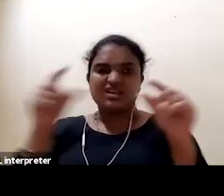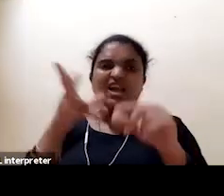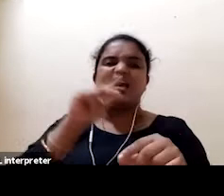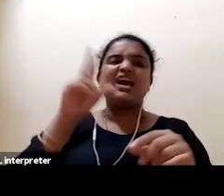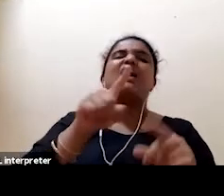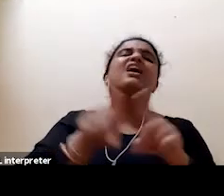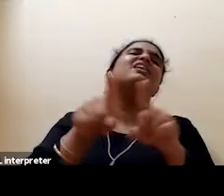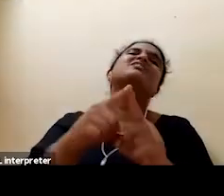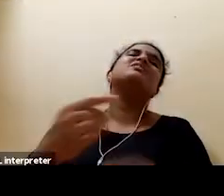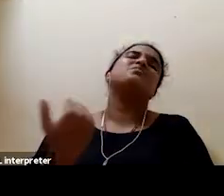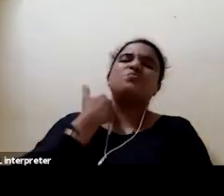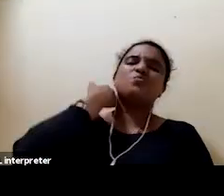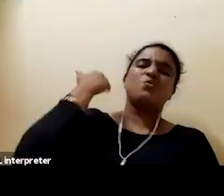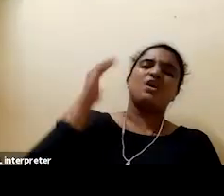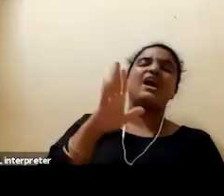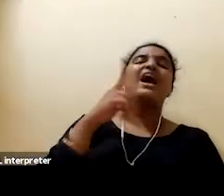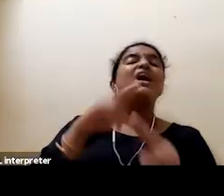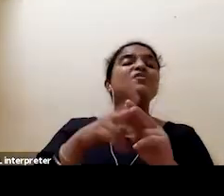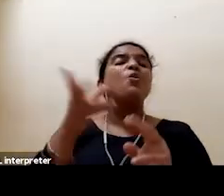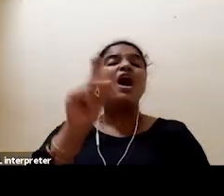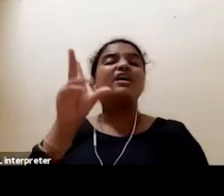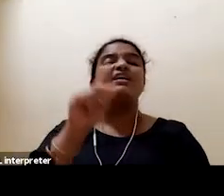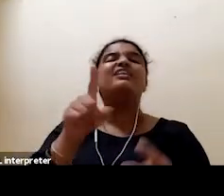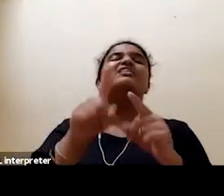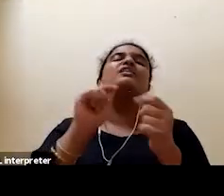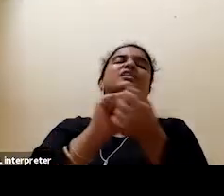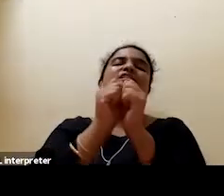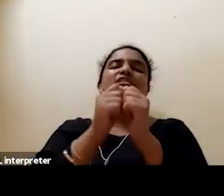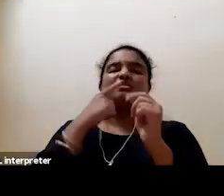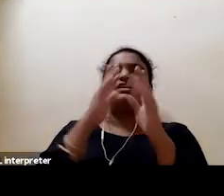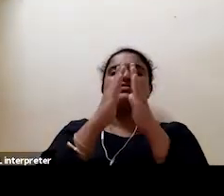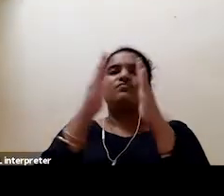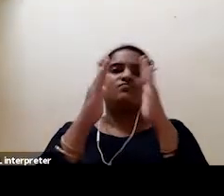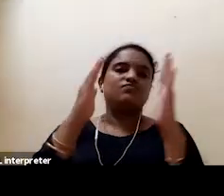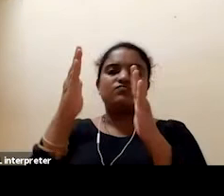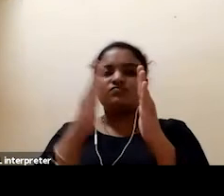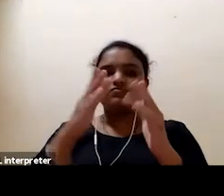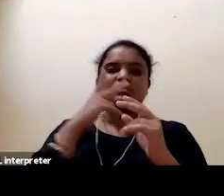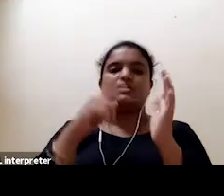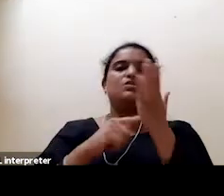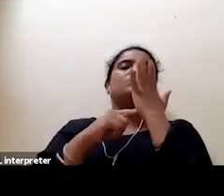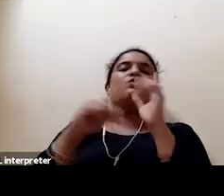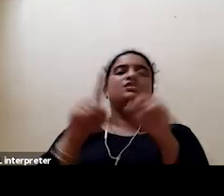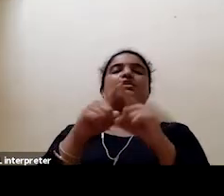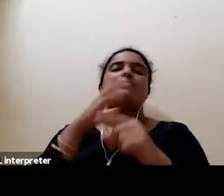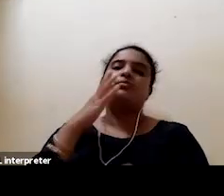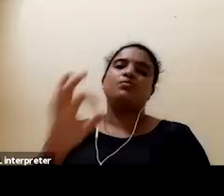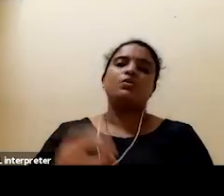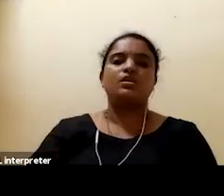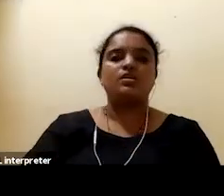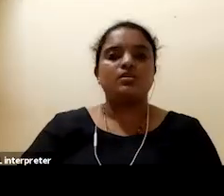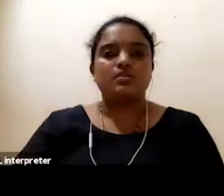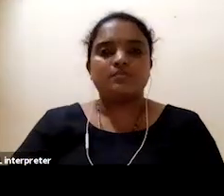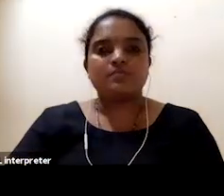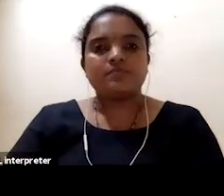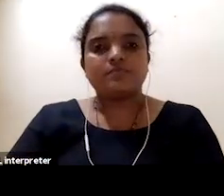paragraph. If it is repeated in the same article, there should be a good spacing between its appearances. I already told